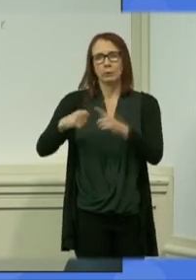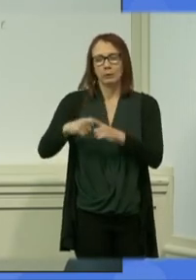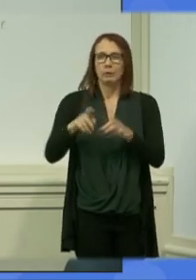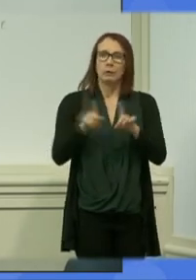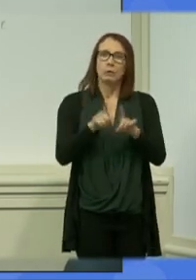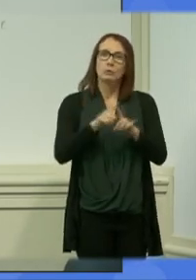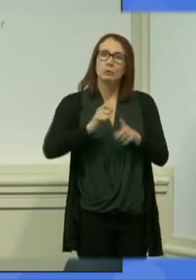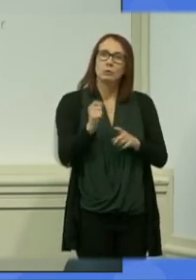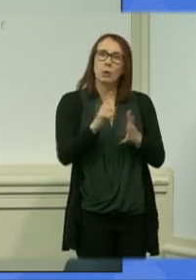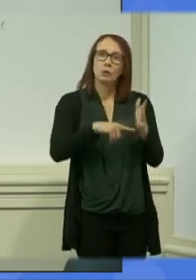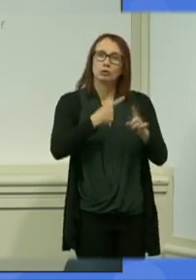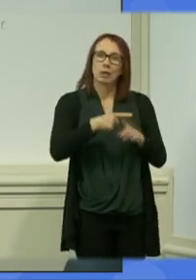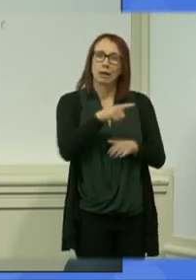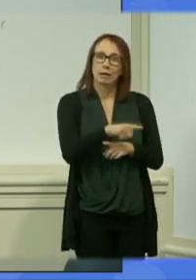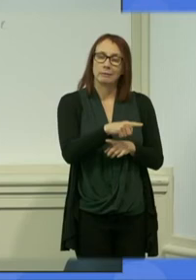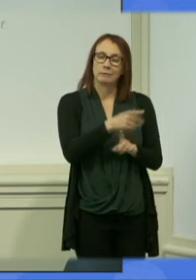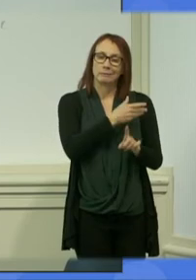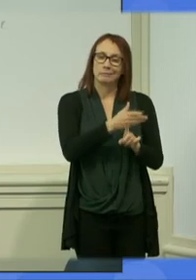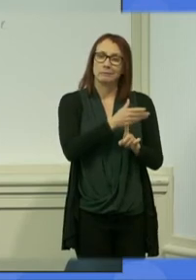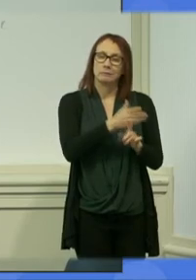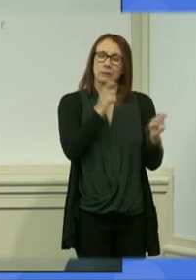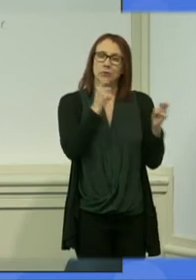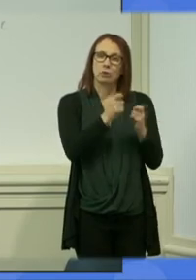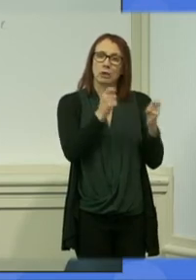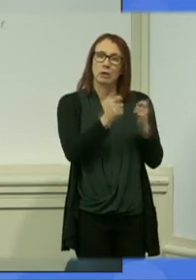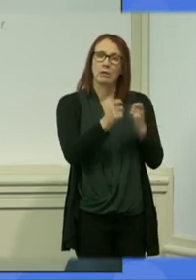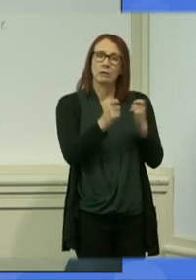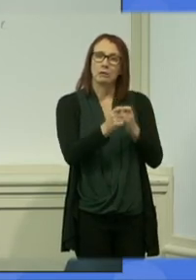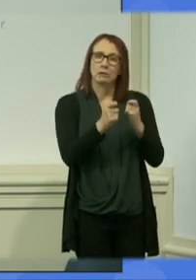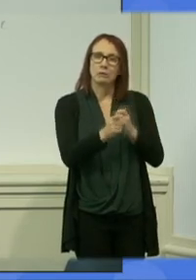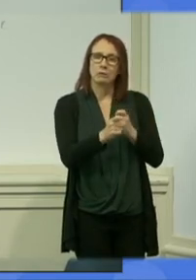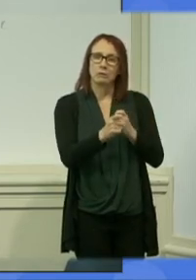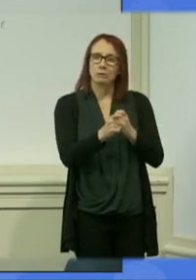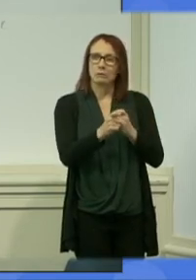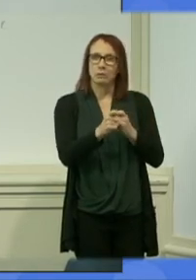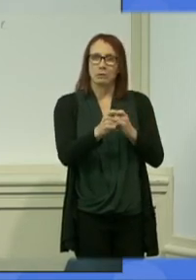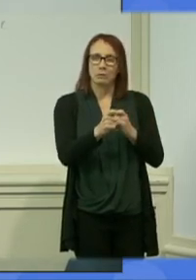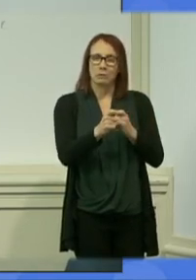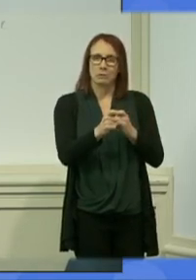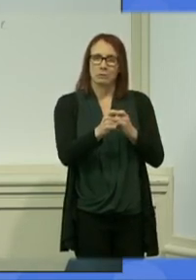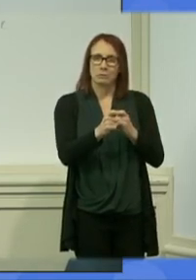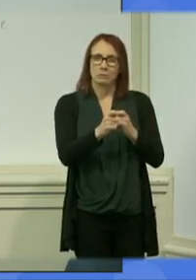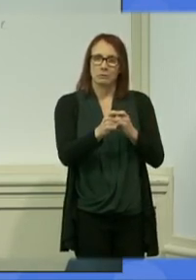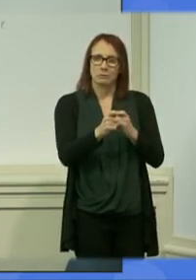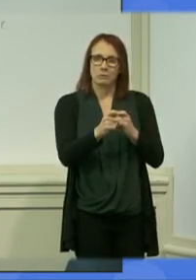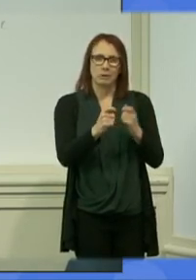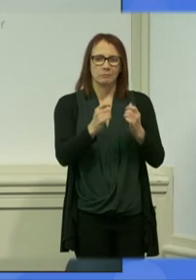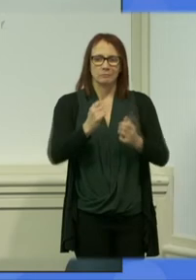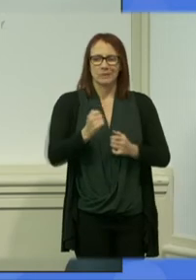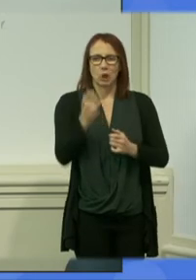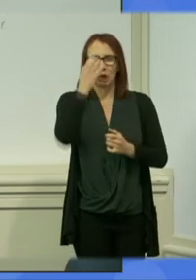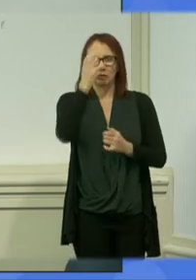Scottish taxes, and those have changed over the past few years as to the package of powers that we have, and the nature of the